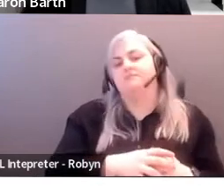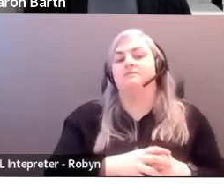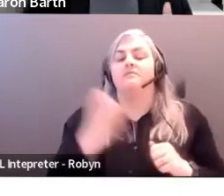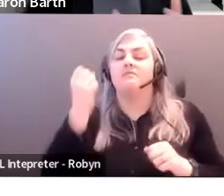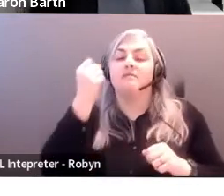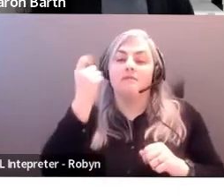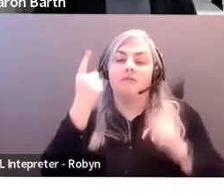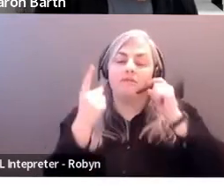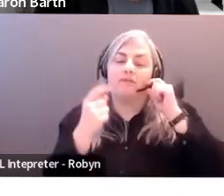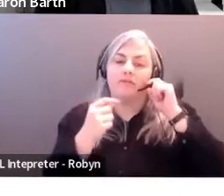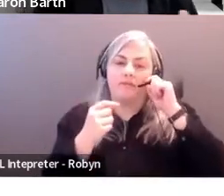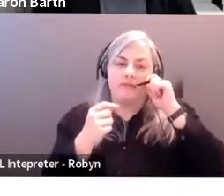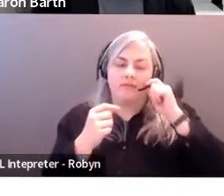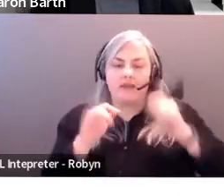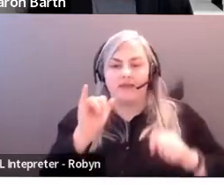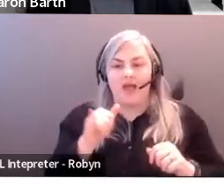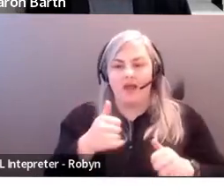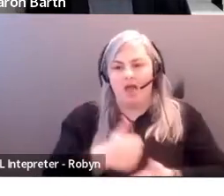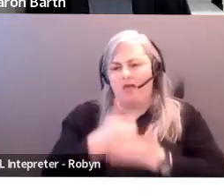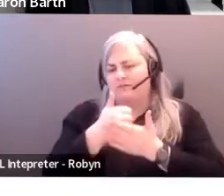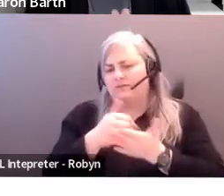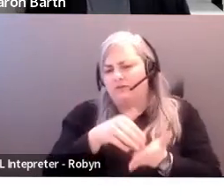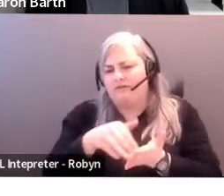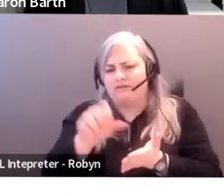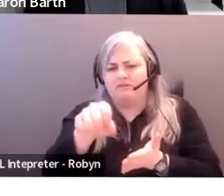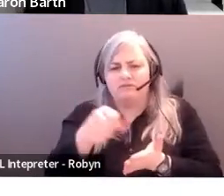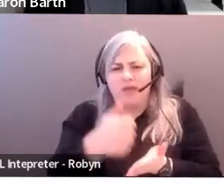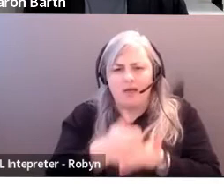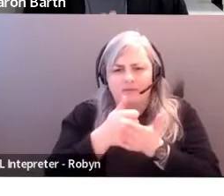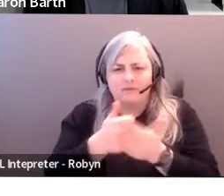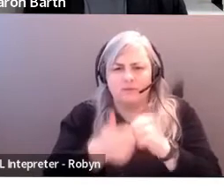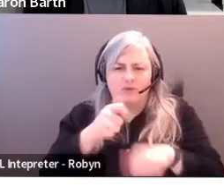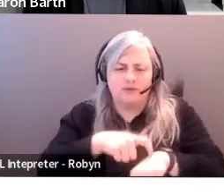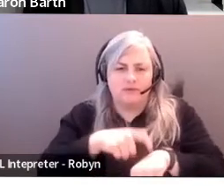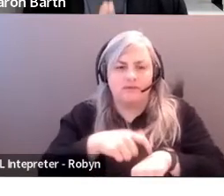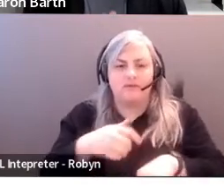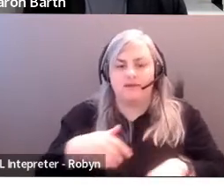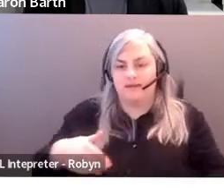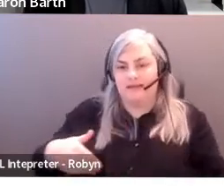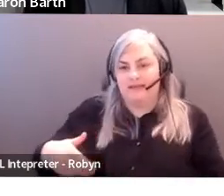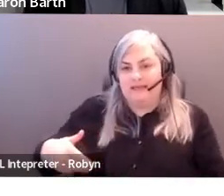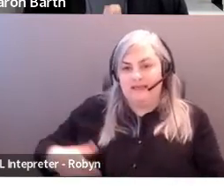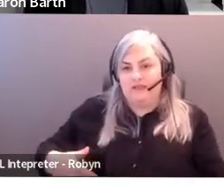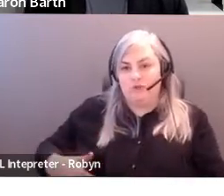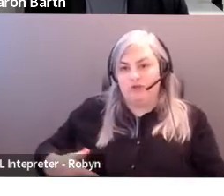But it helps most of the time, right? It's pretty good. Again, intuition is an